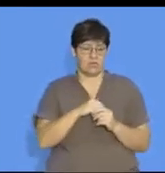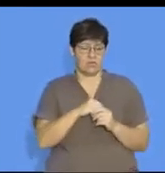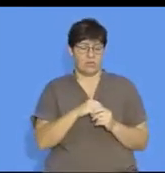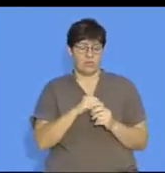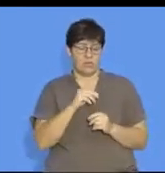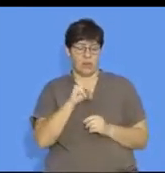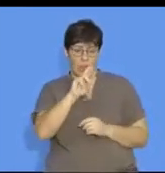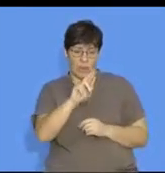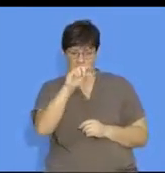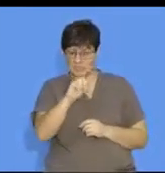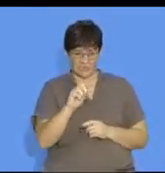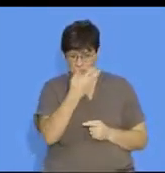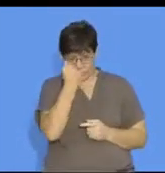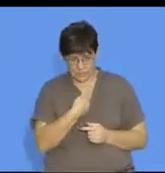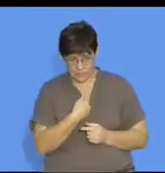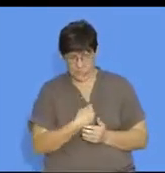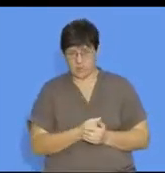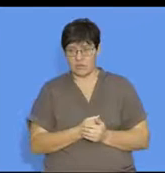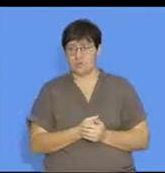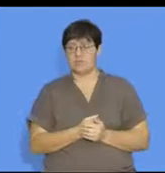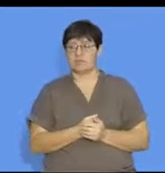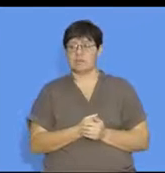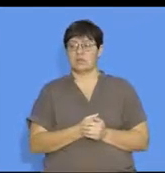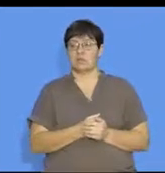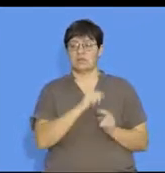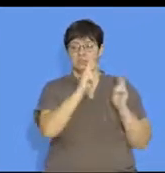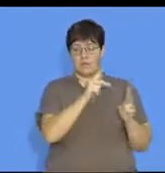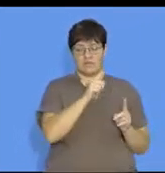is equals to 18, okay? Minus